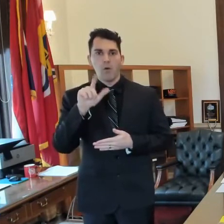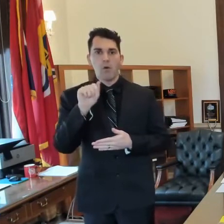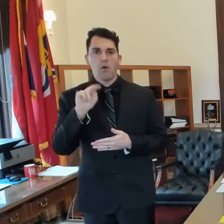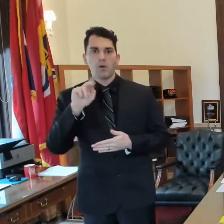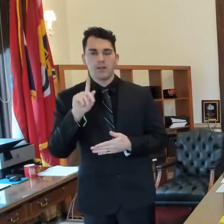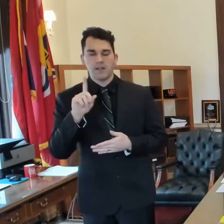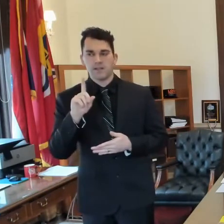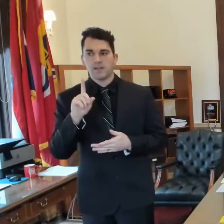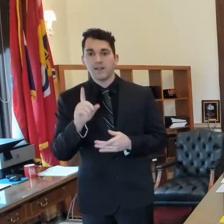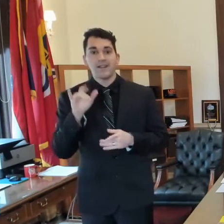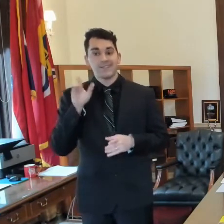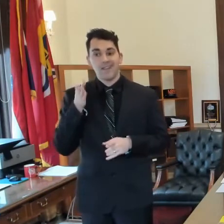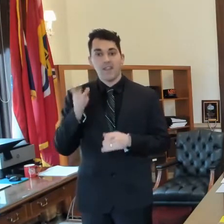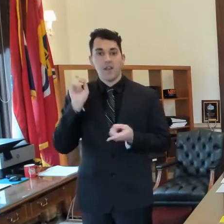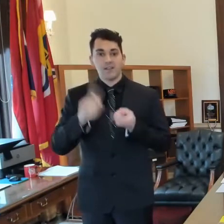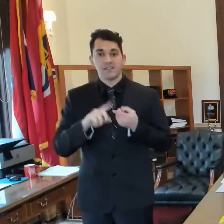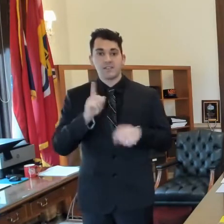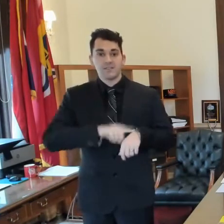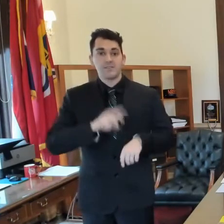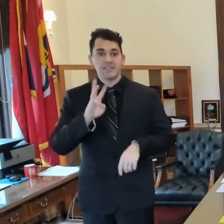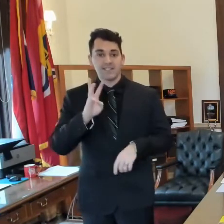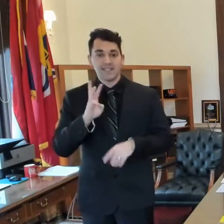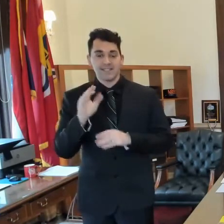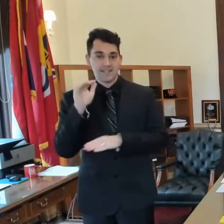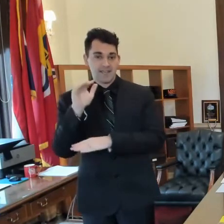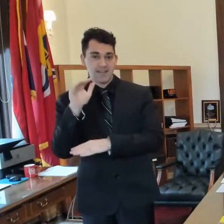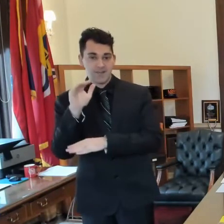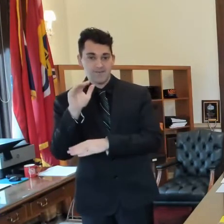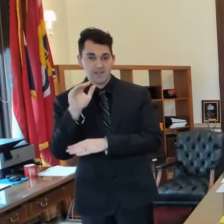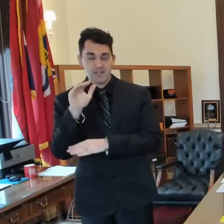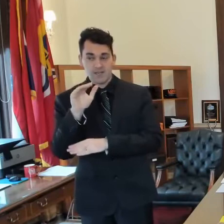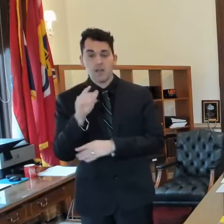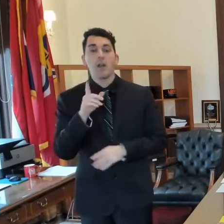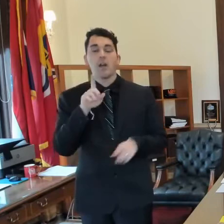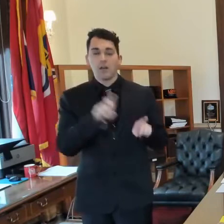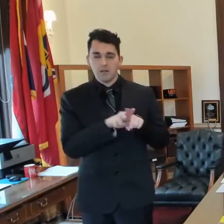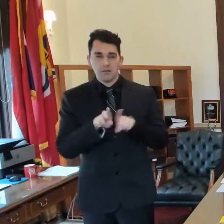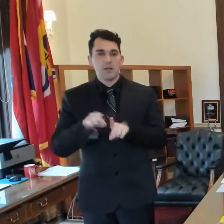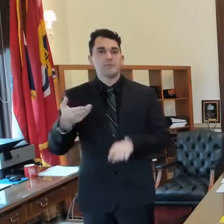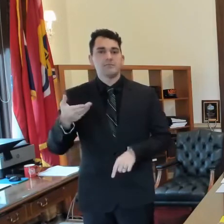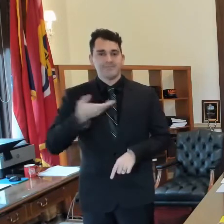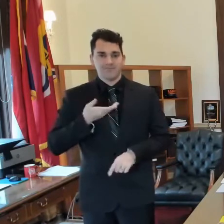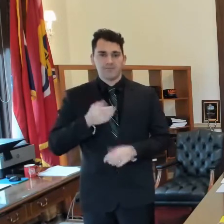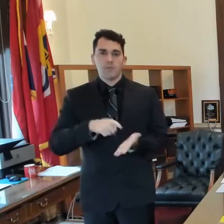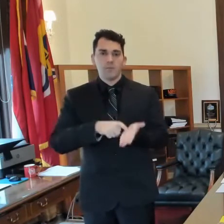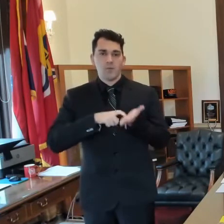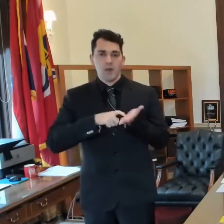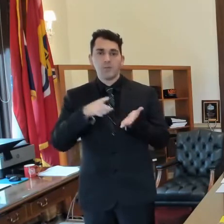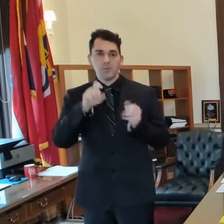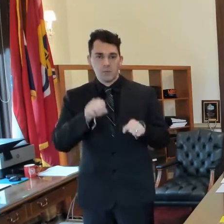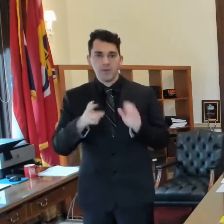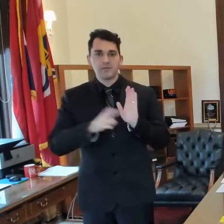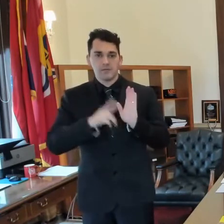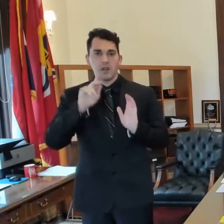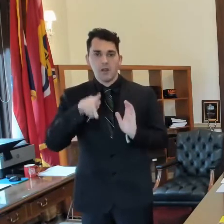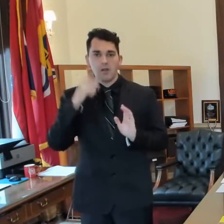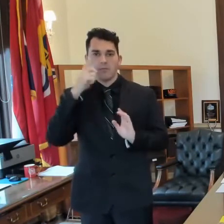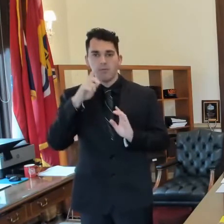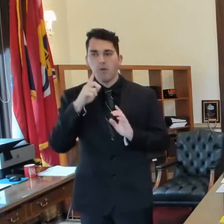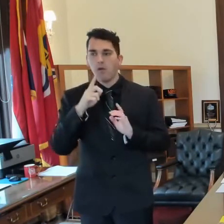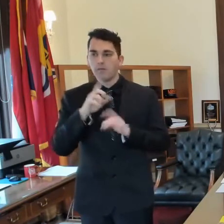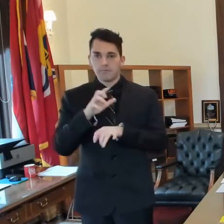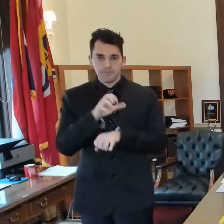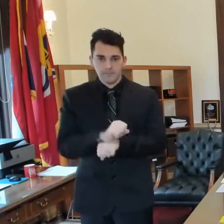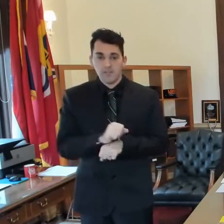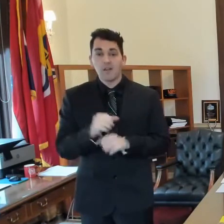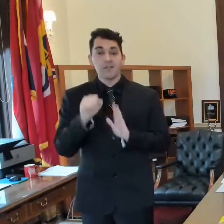evening. You also will have to have an invitation. You can sign up for appointments for that. The state has not made